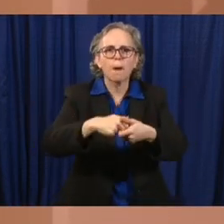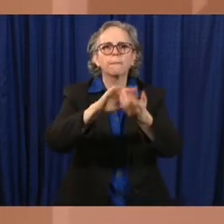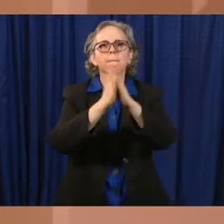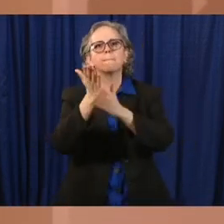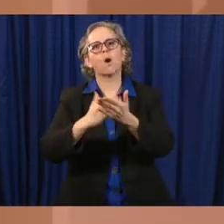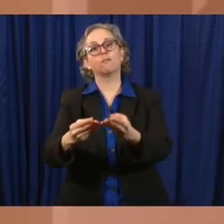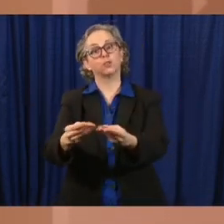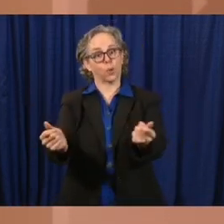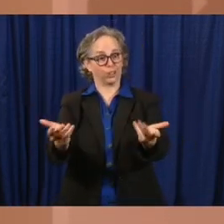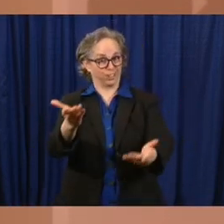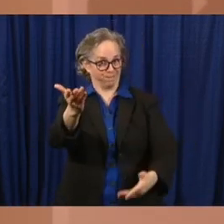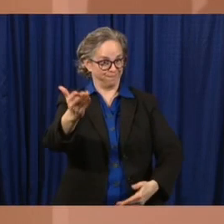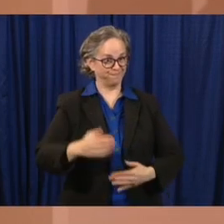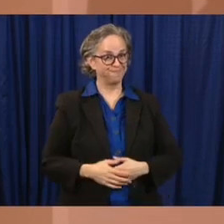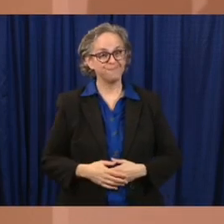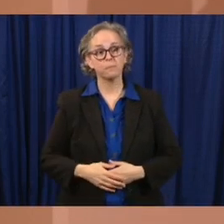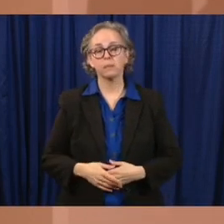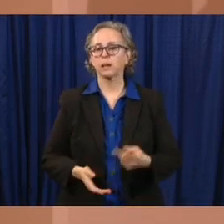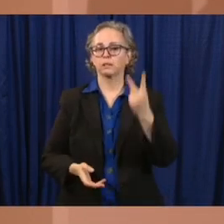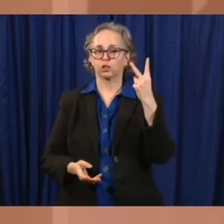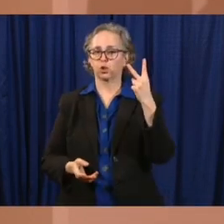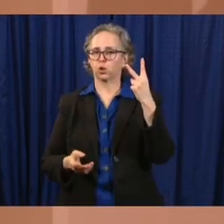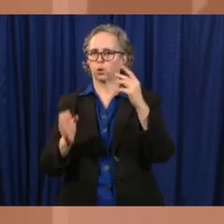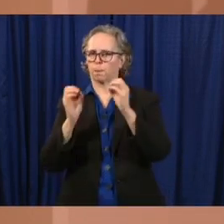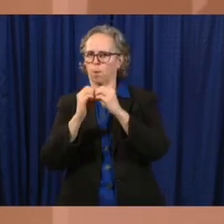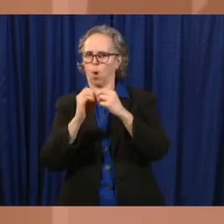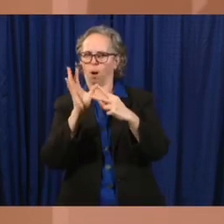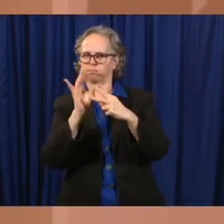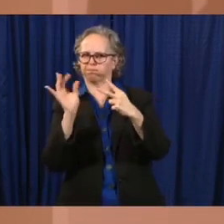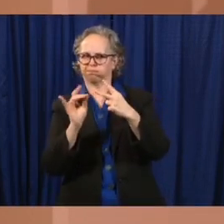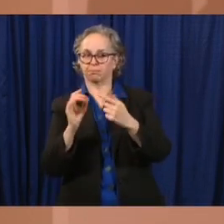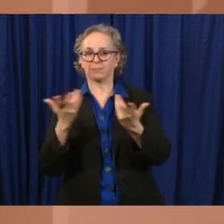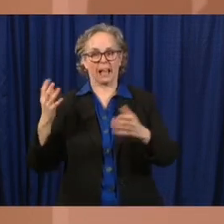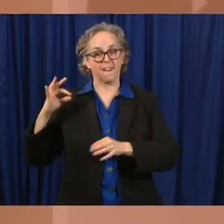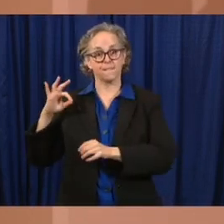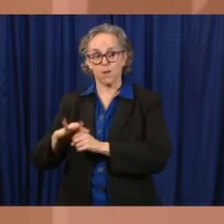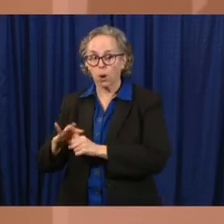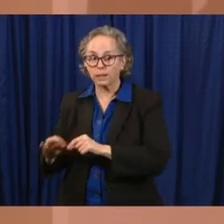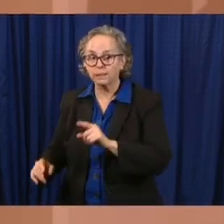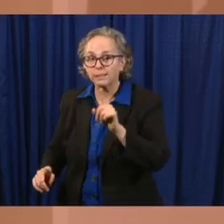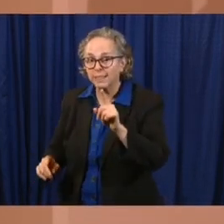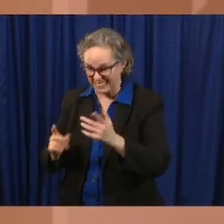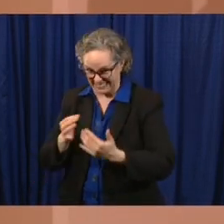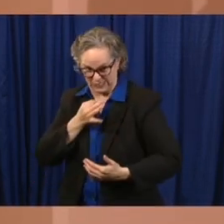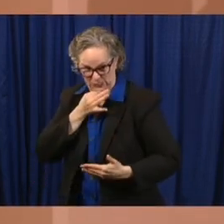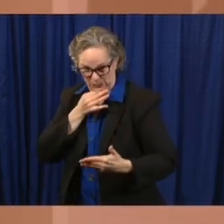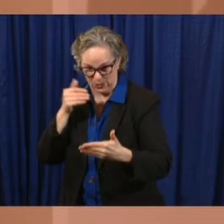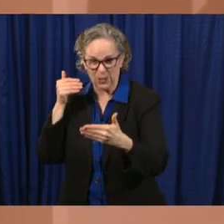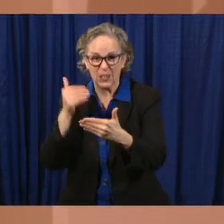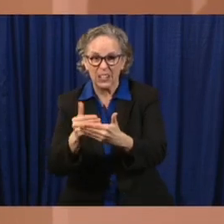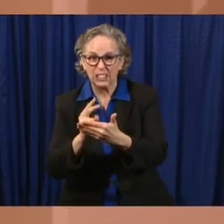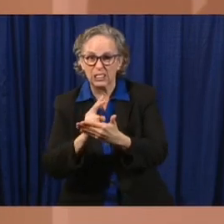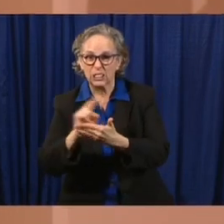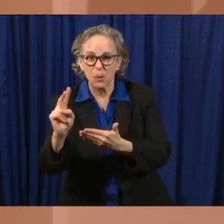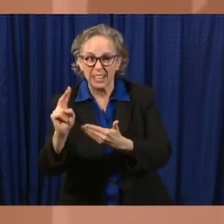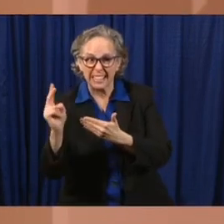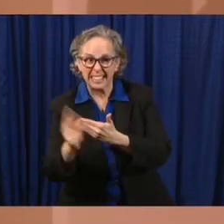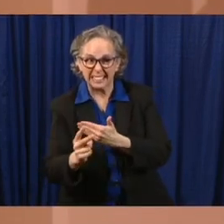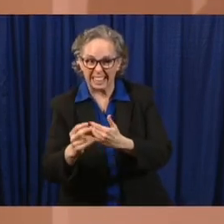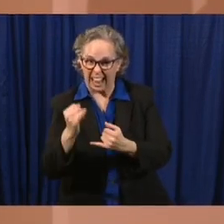final items. One on voting. 2 weeks from today is the day that you have to postmark your absentee ballot. There will be